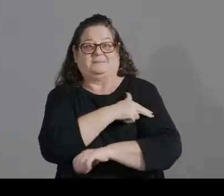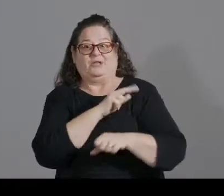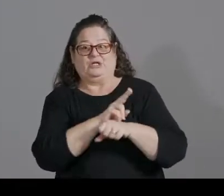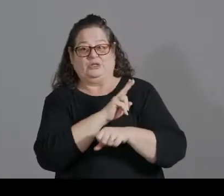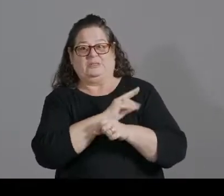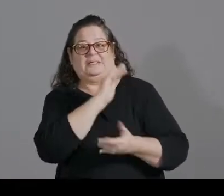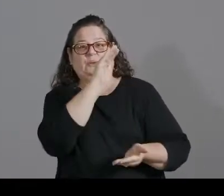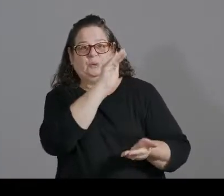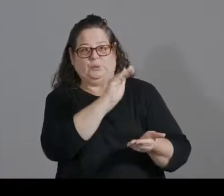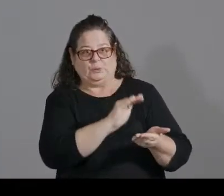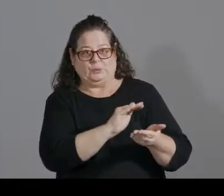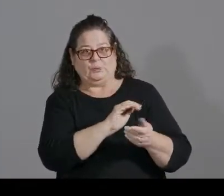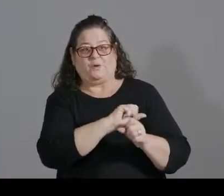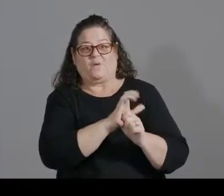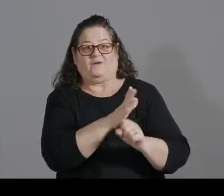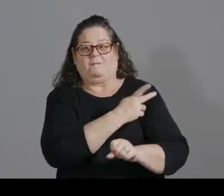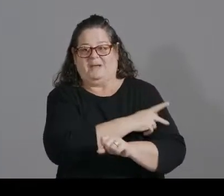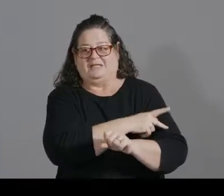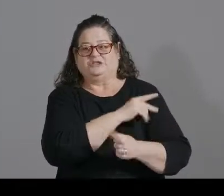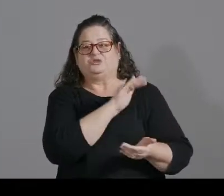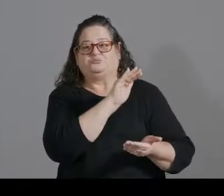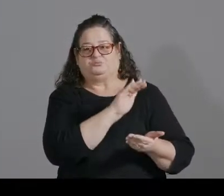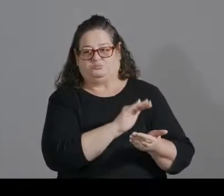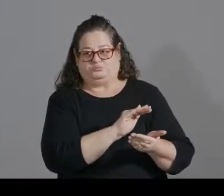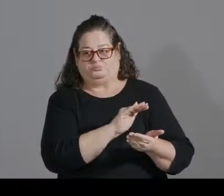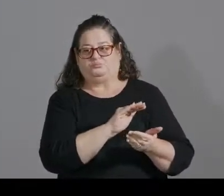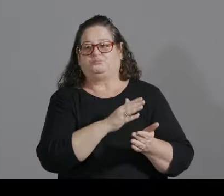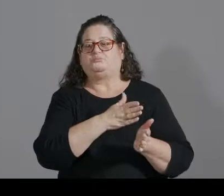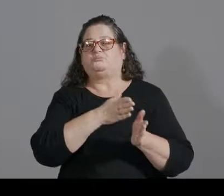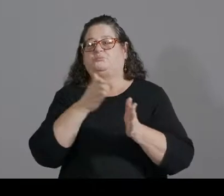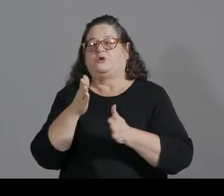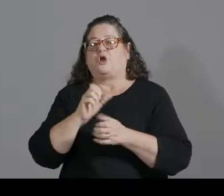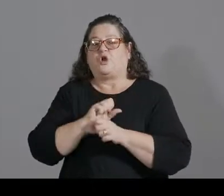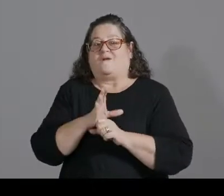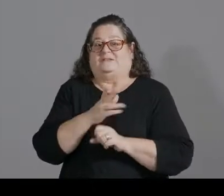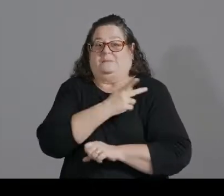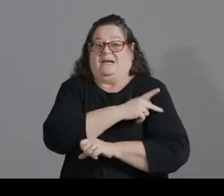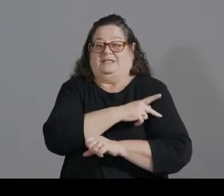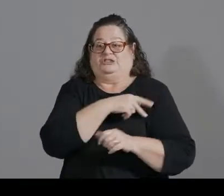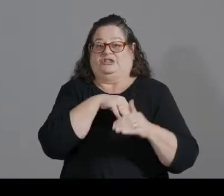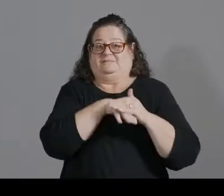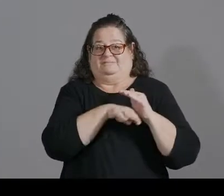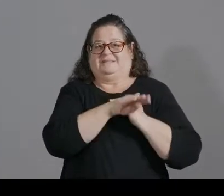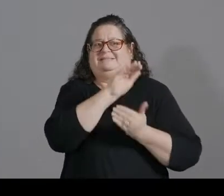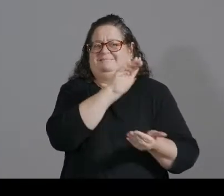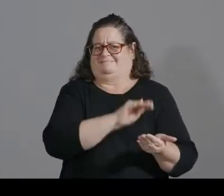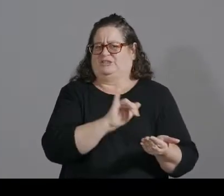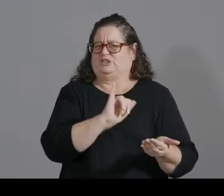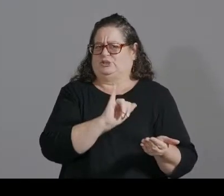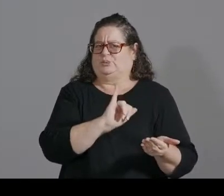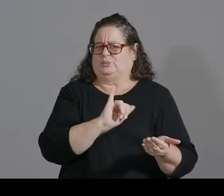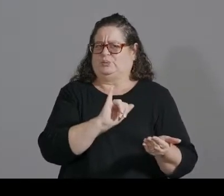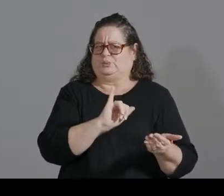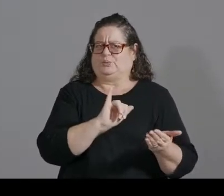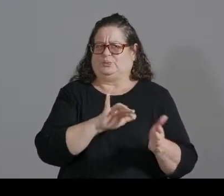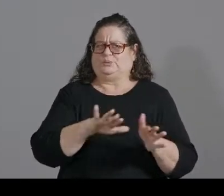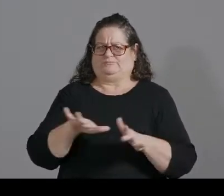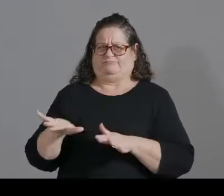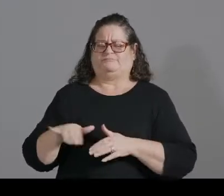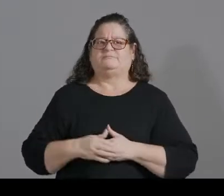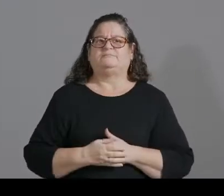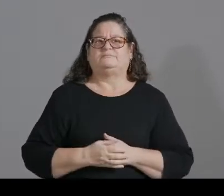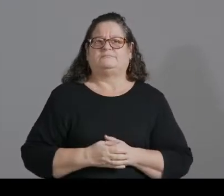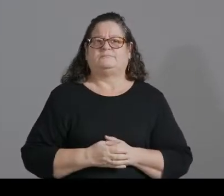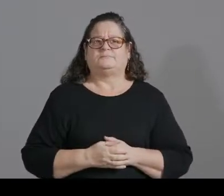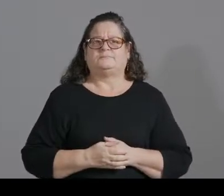well as COVID-like illness. So these are all trending in the right direction. Next slide for me, Corey. And the